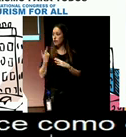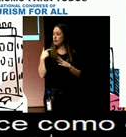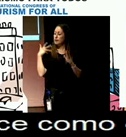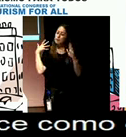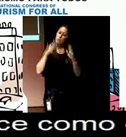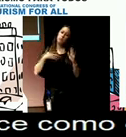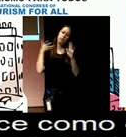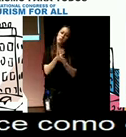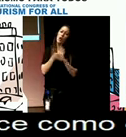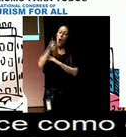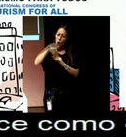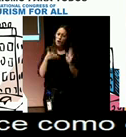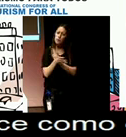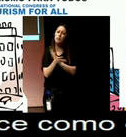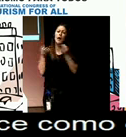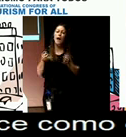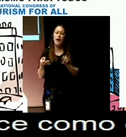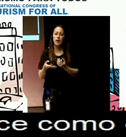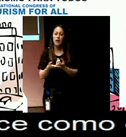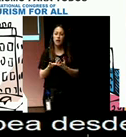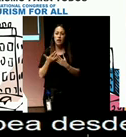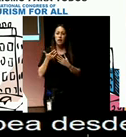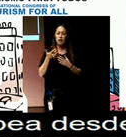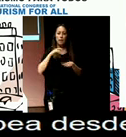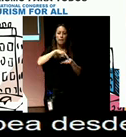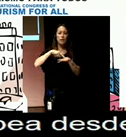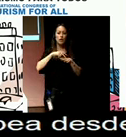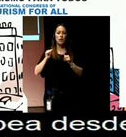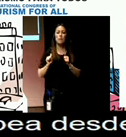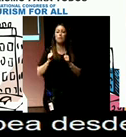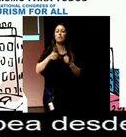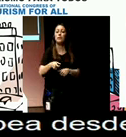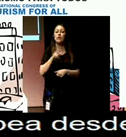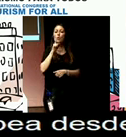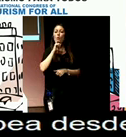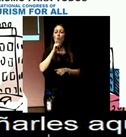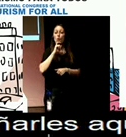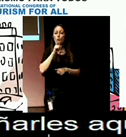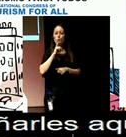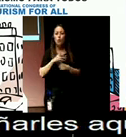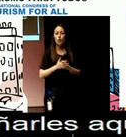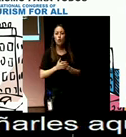from the time Calypso started to where the platform is.